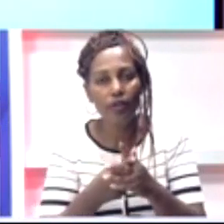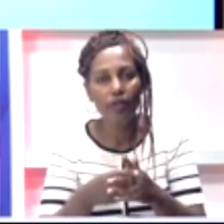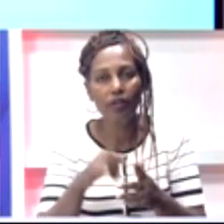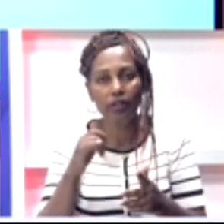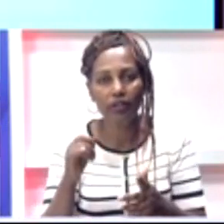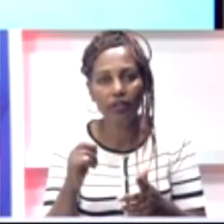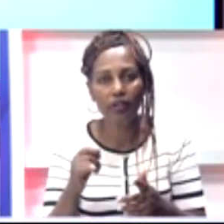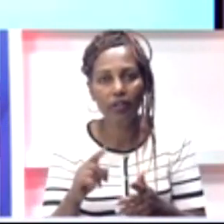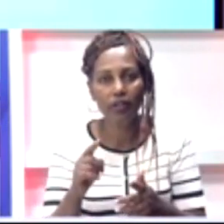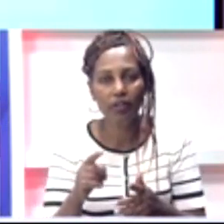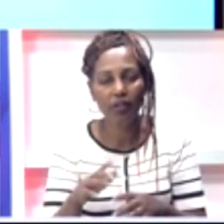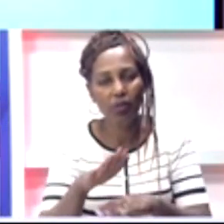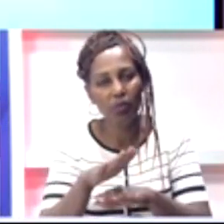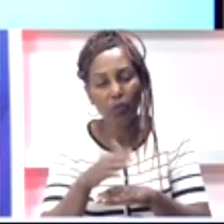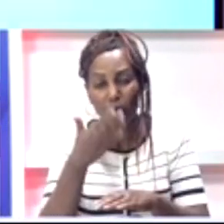1 students use English?